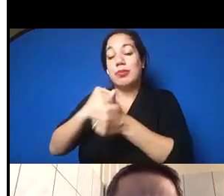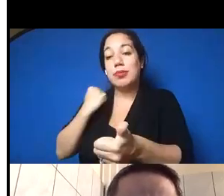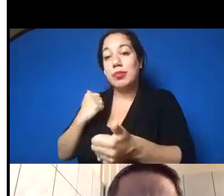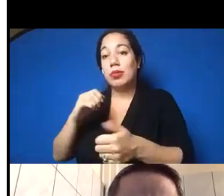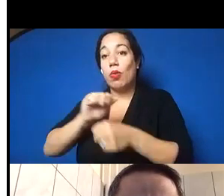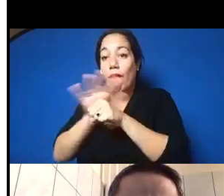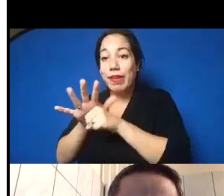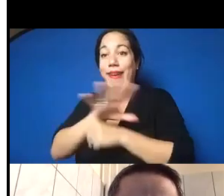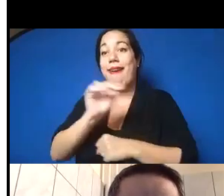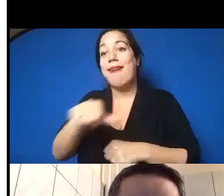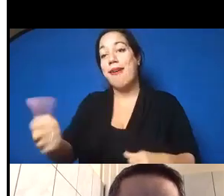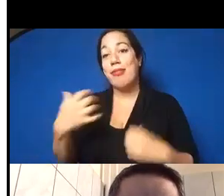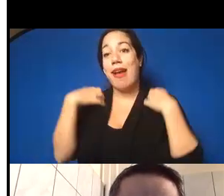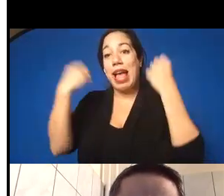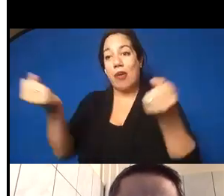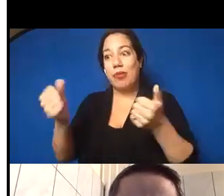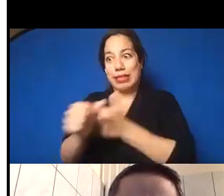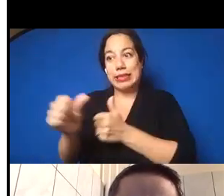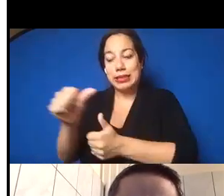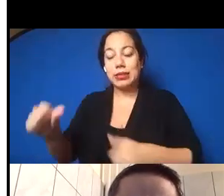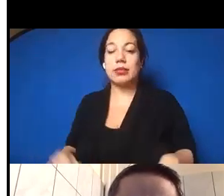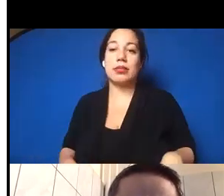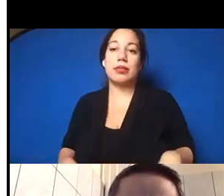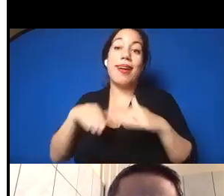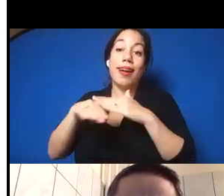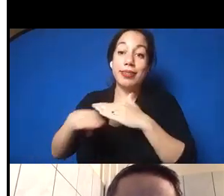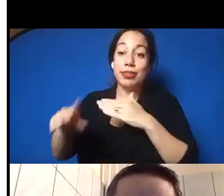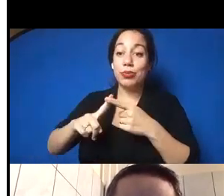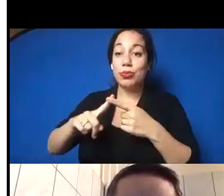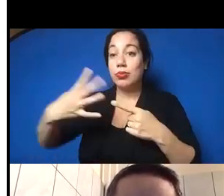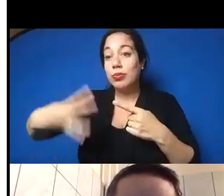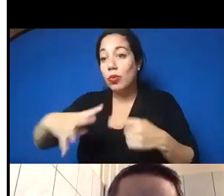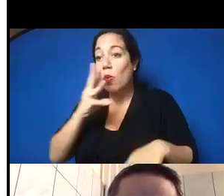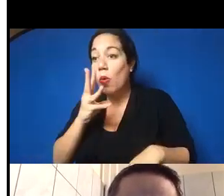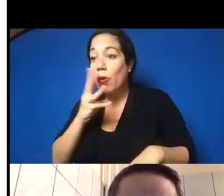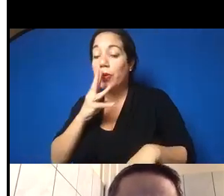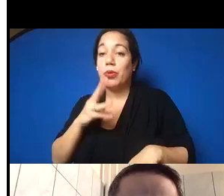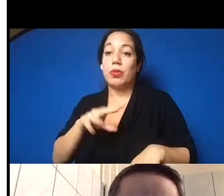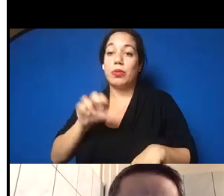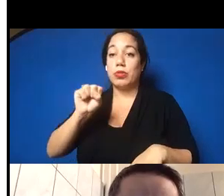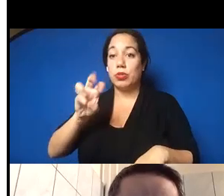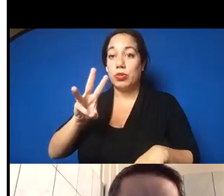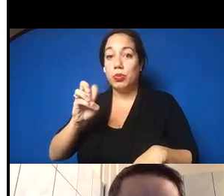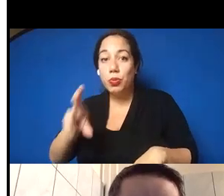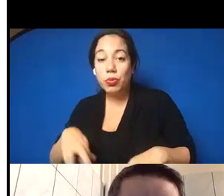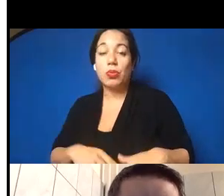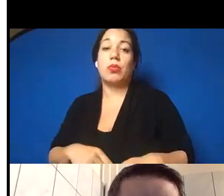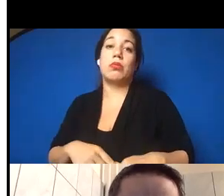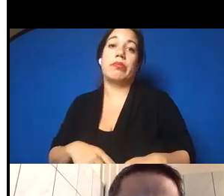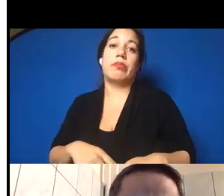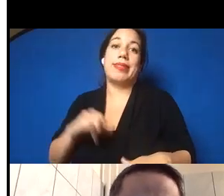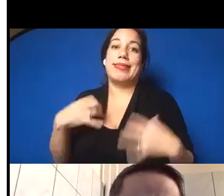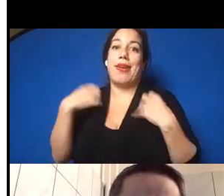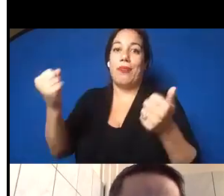other health hazards. Access to running water, to sewage, and so on. It's a health